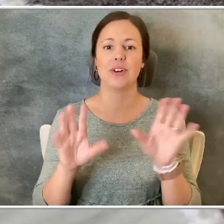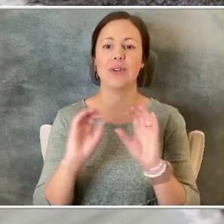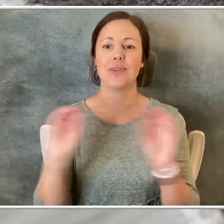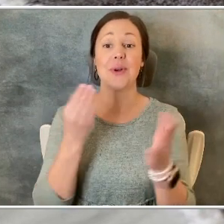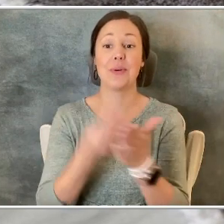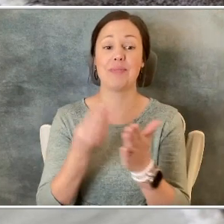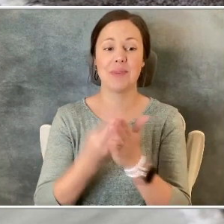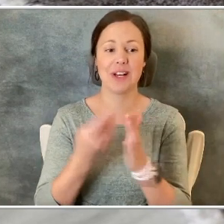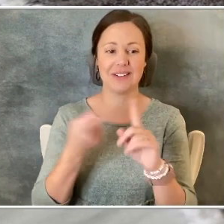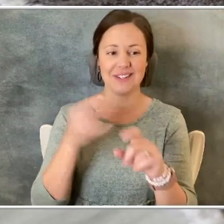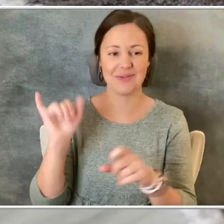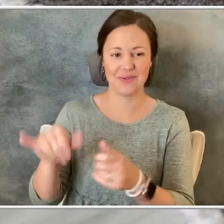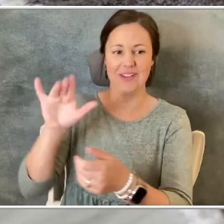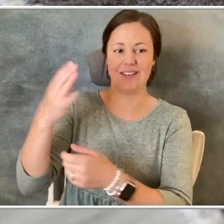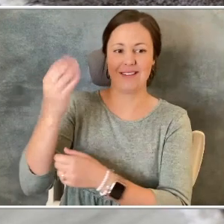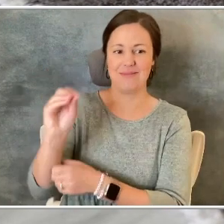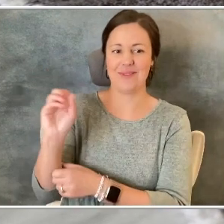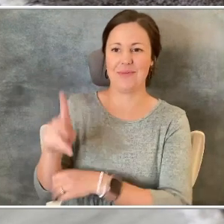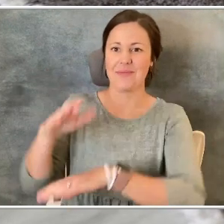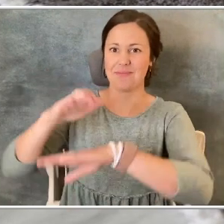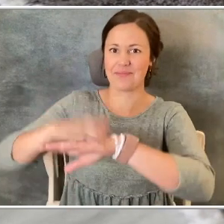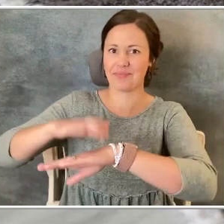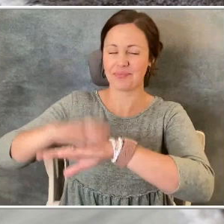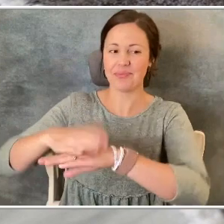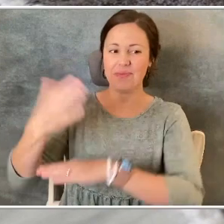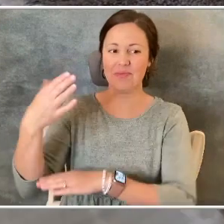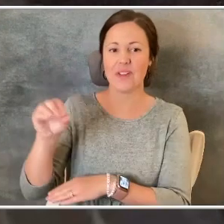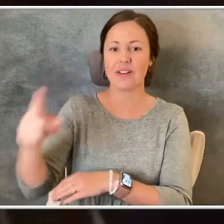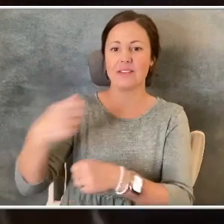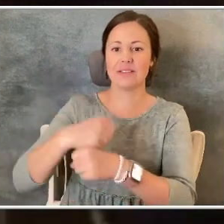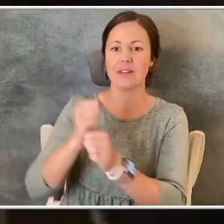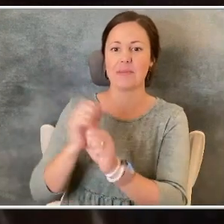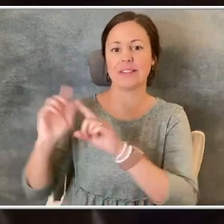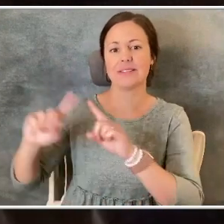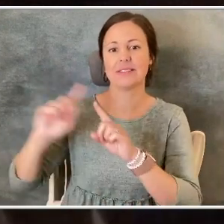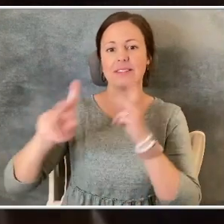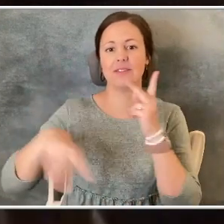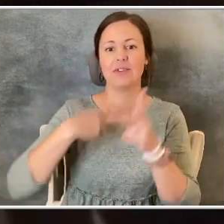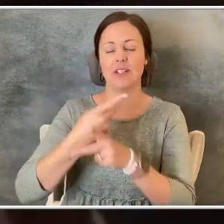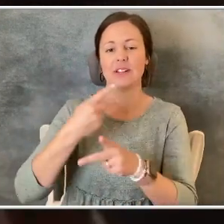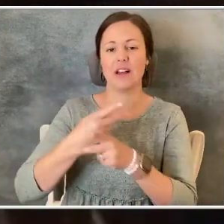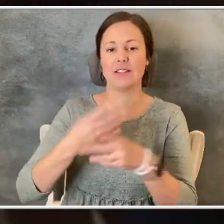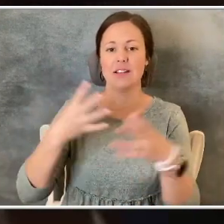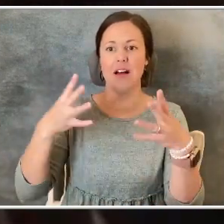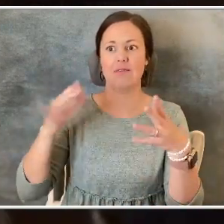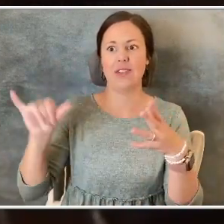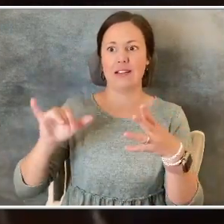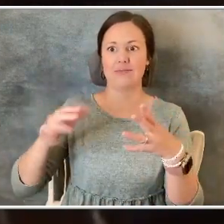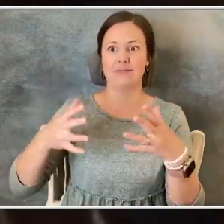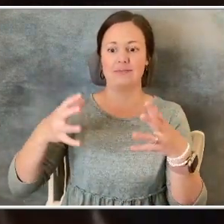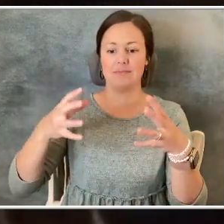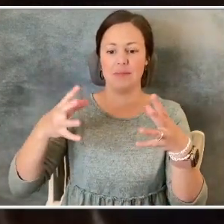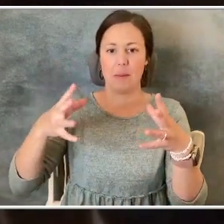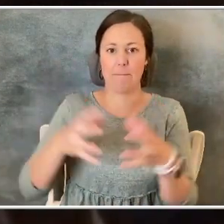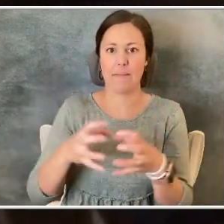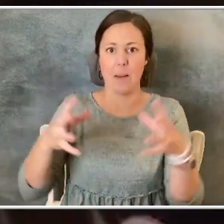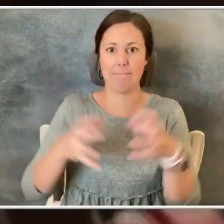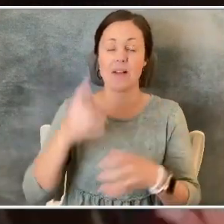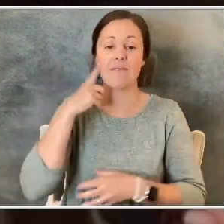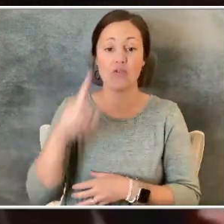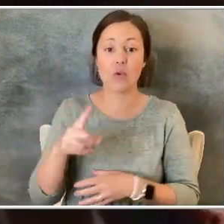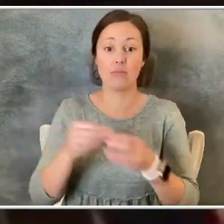an English or British company, and they make all kinds of pumps for enlargement. So they're actually for breasts.